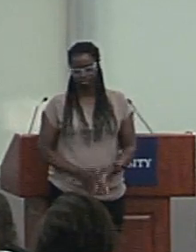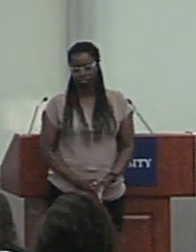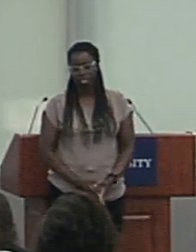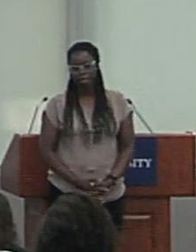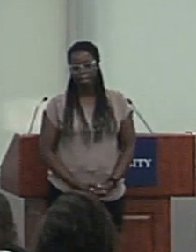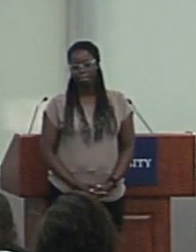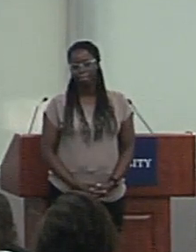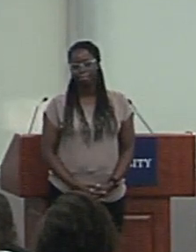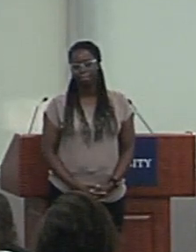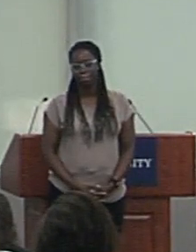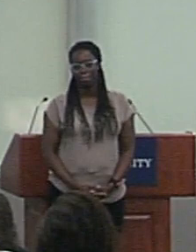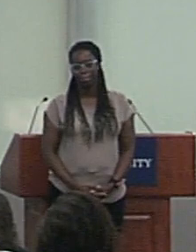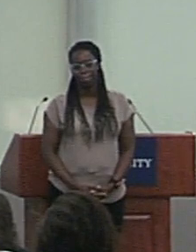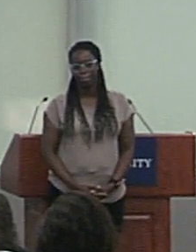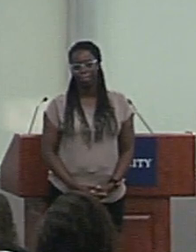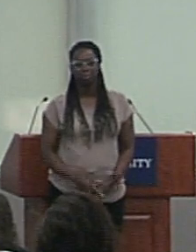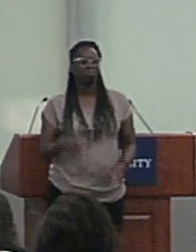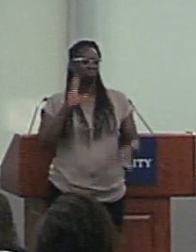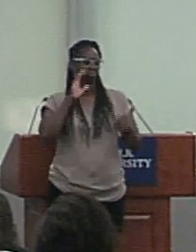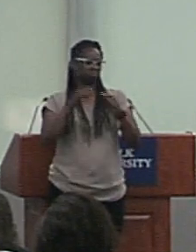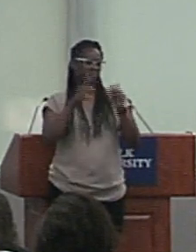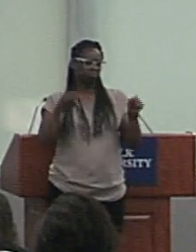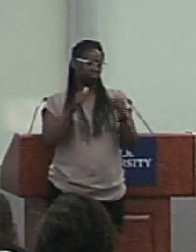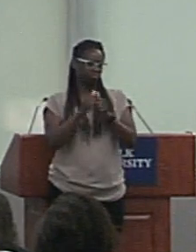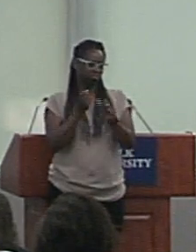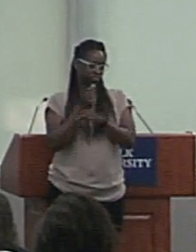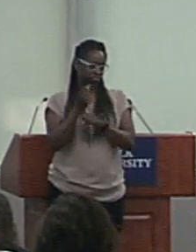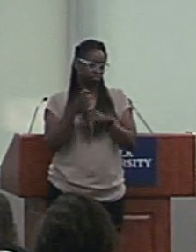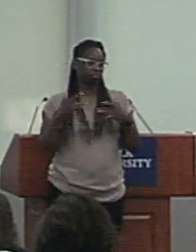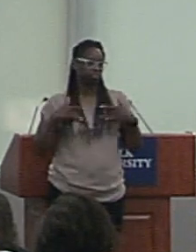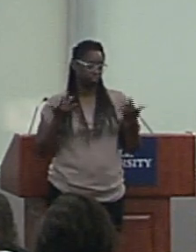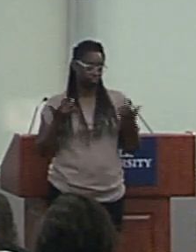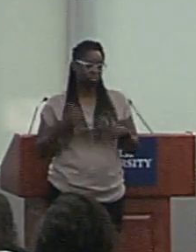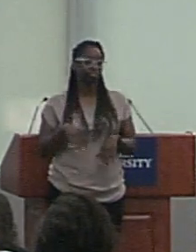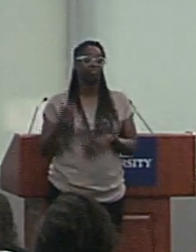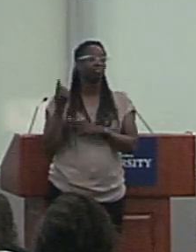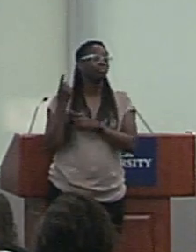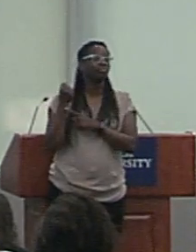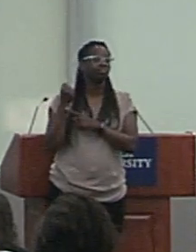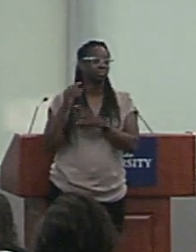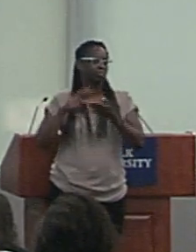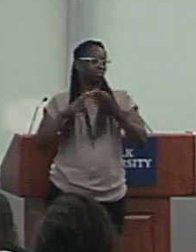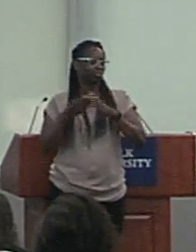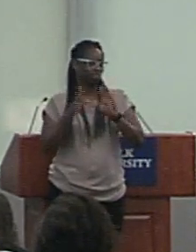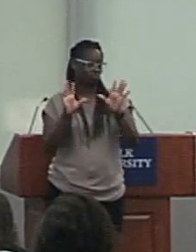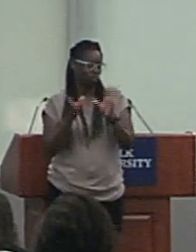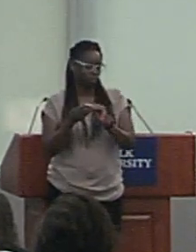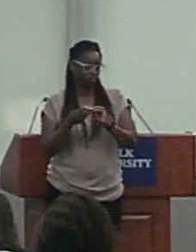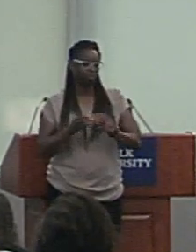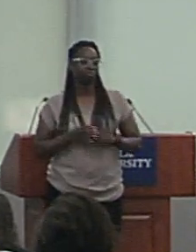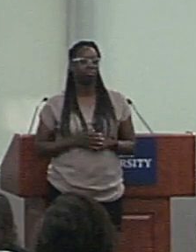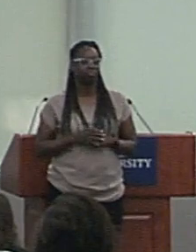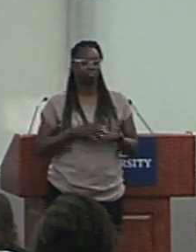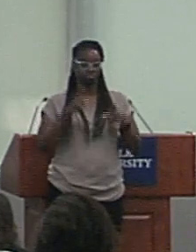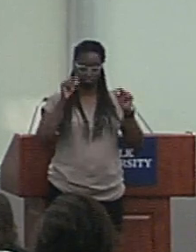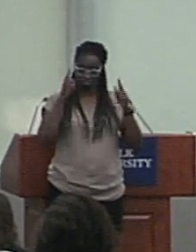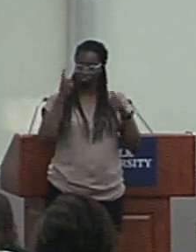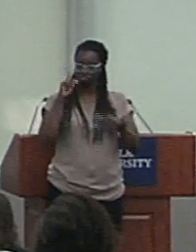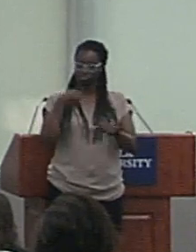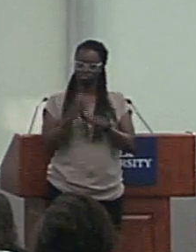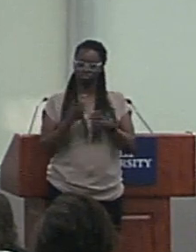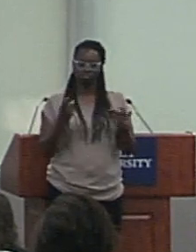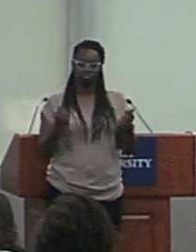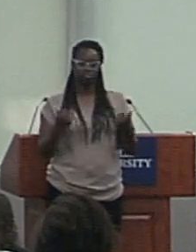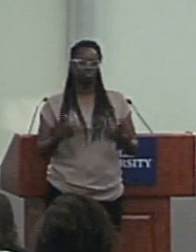I'll wrap up with our annual events. Last year, we hosted our community forum, as the mayor mentioned. I can't believe it's been a year, and that the mayor was newly